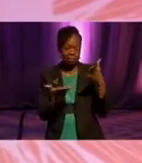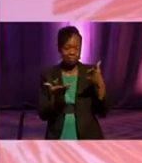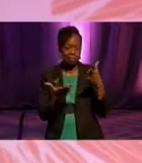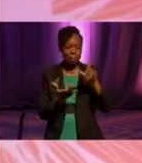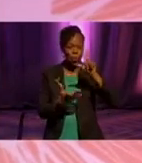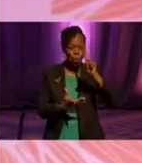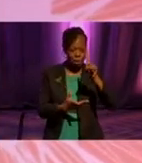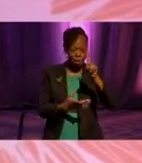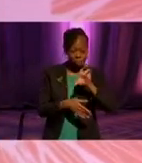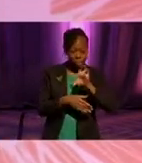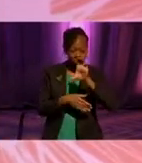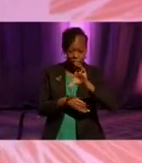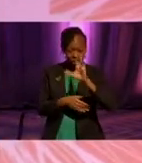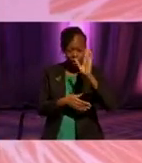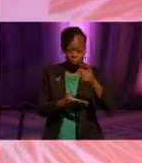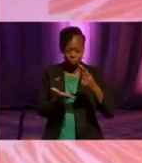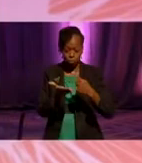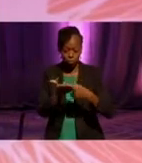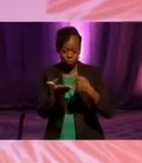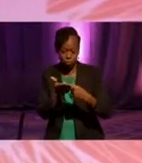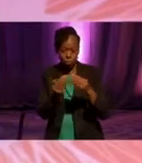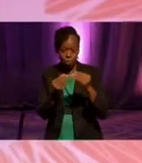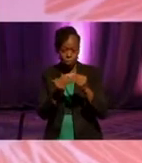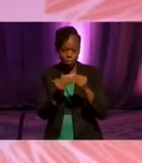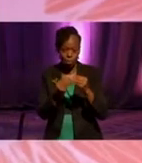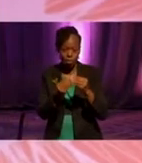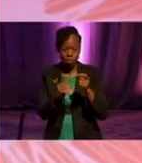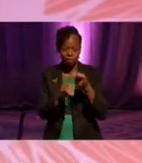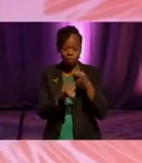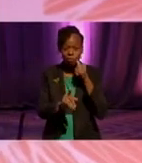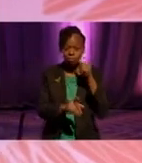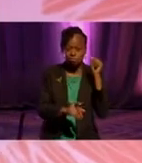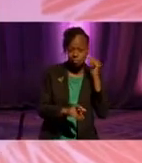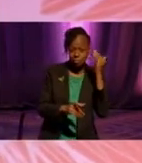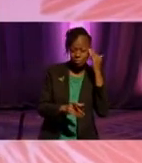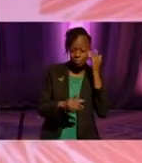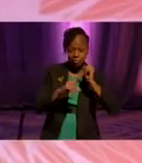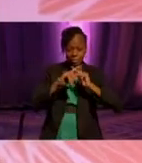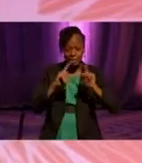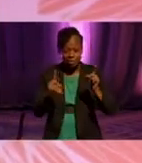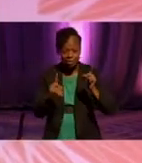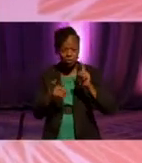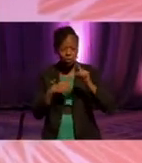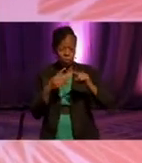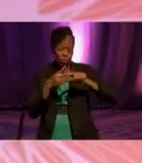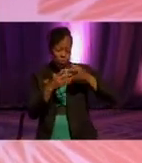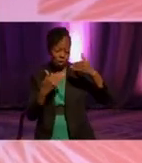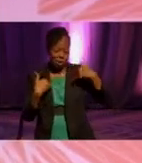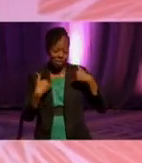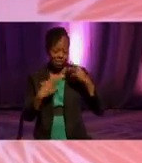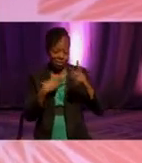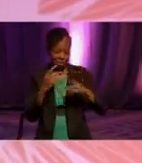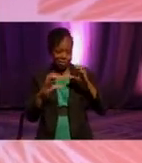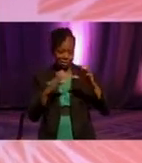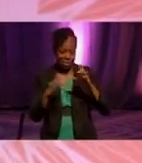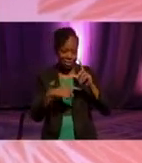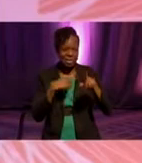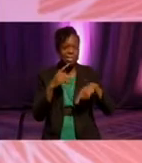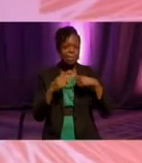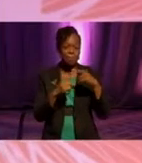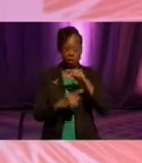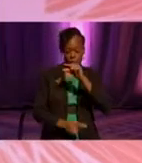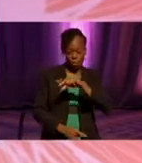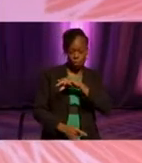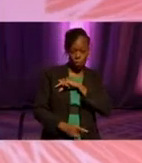investment that I'll talk a little bit more about yesterday that I know is different from when we started having this discussion is a quality